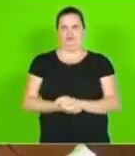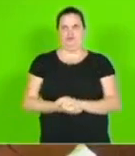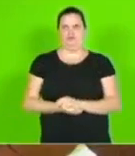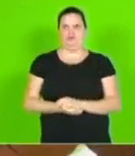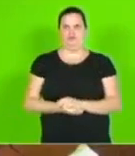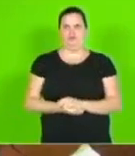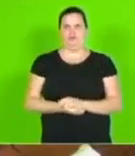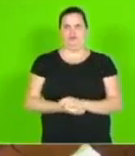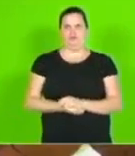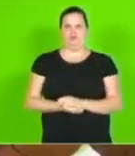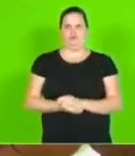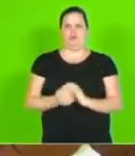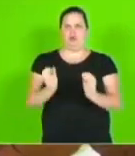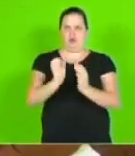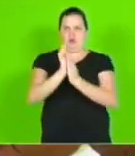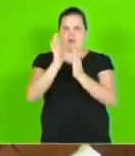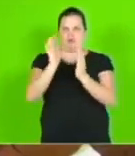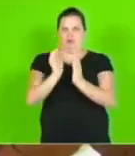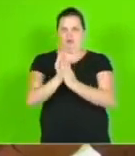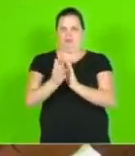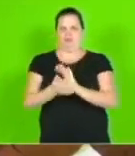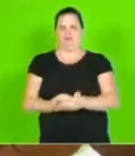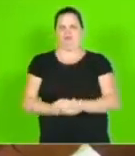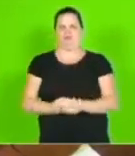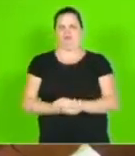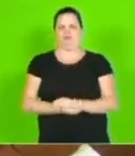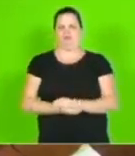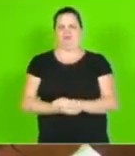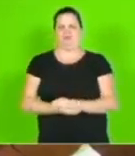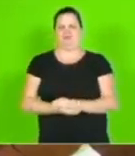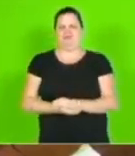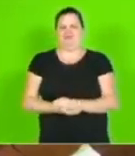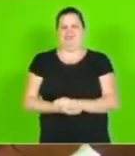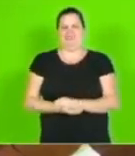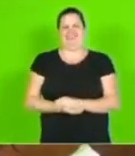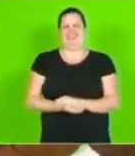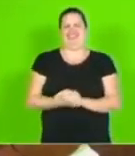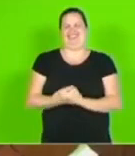us to participate. So now